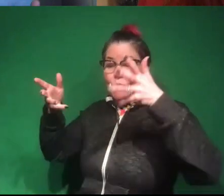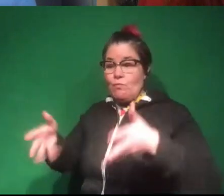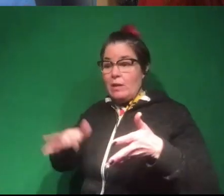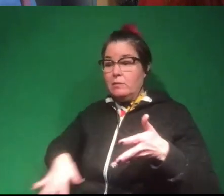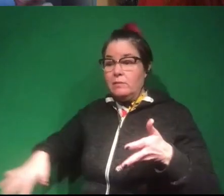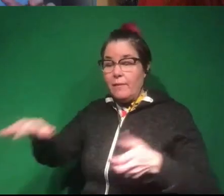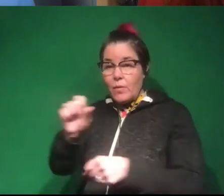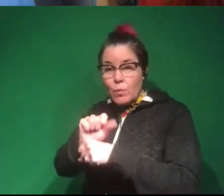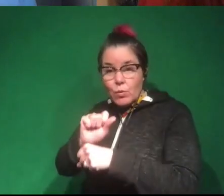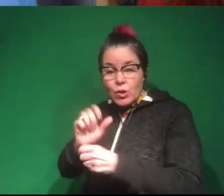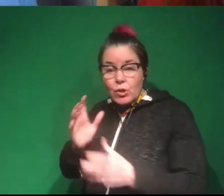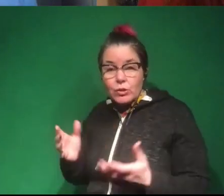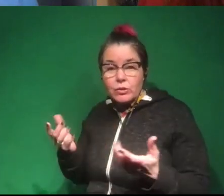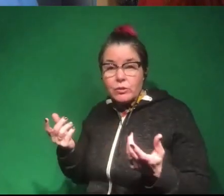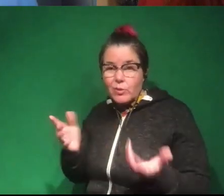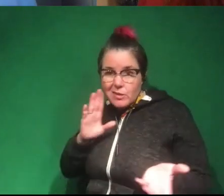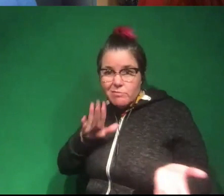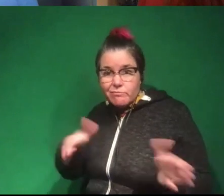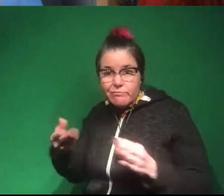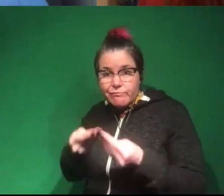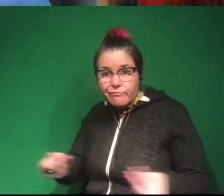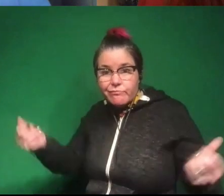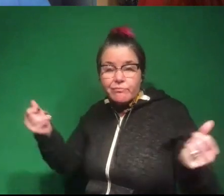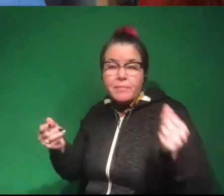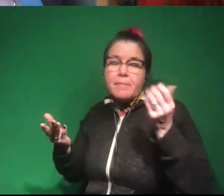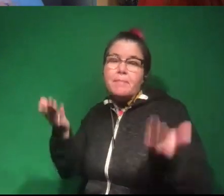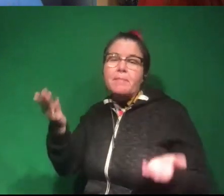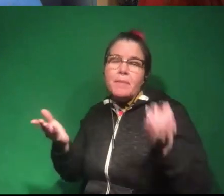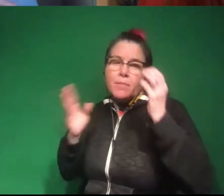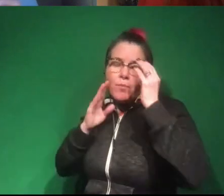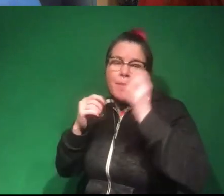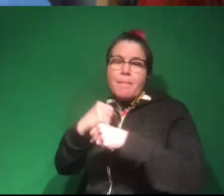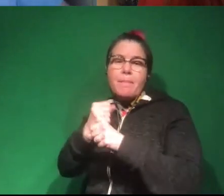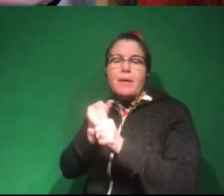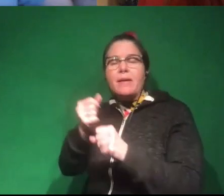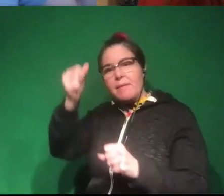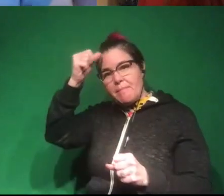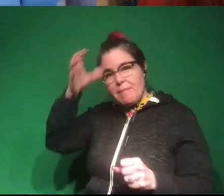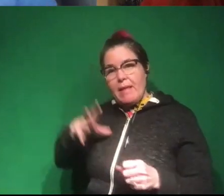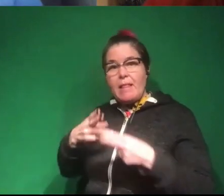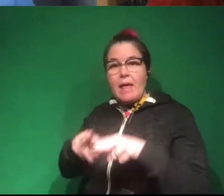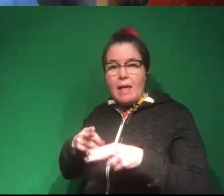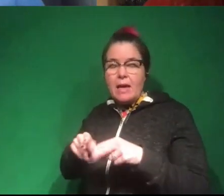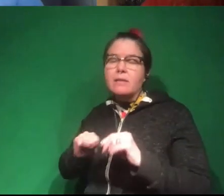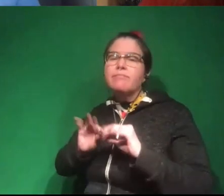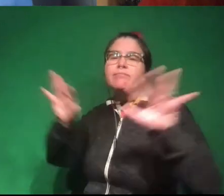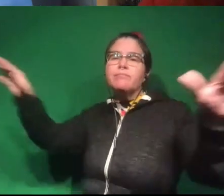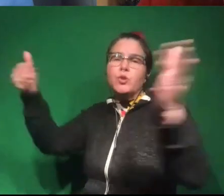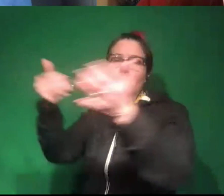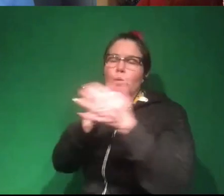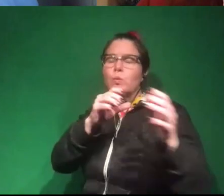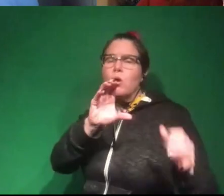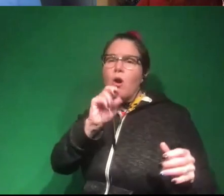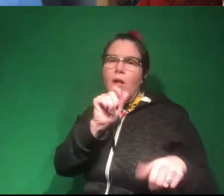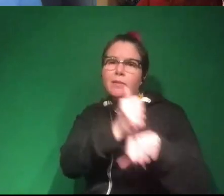the workers are going to kind of eventually die out. They might make some, produce some male eggs that will then go form new colonies. But